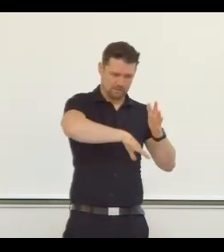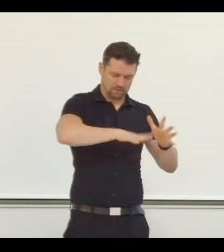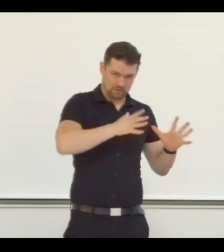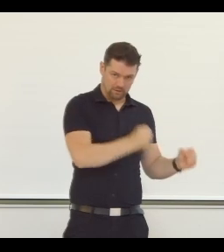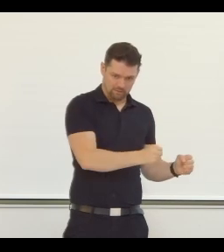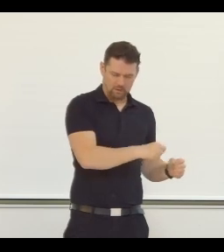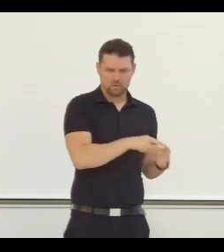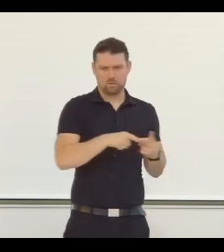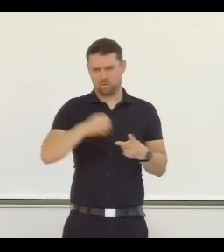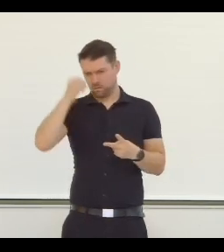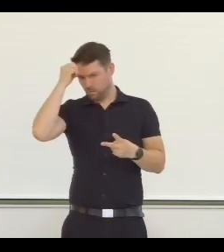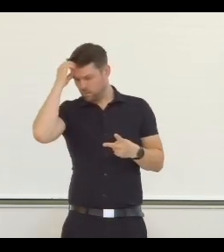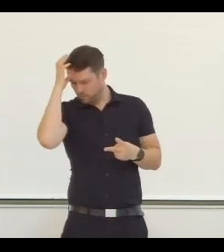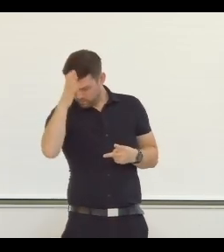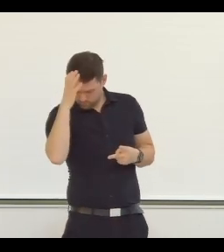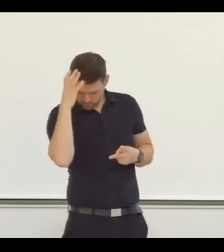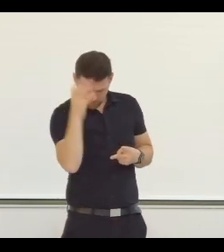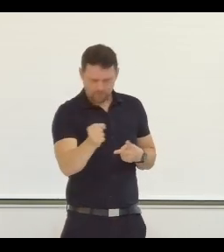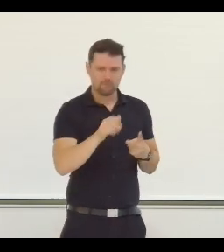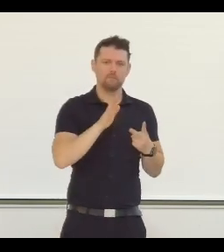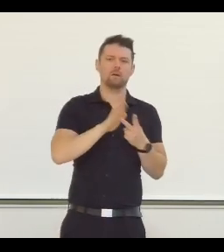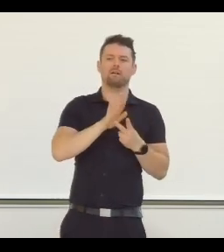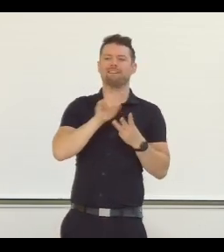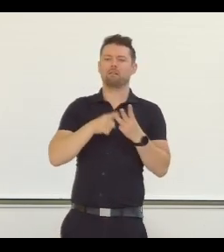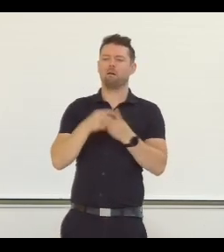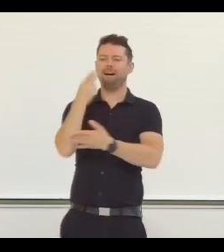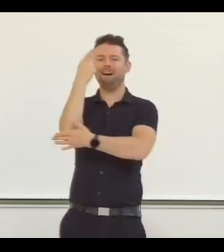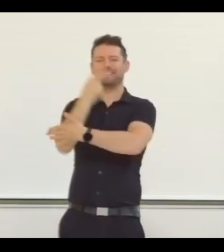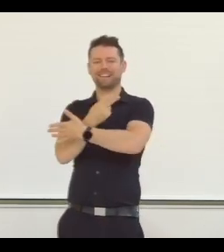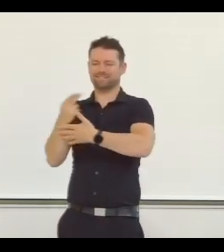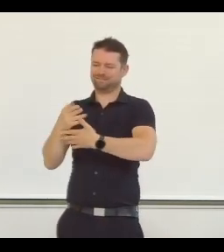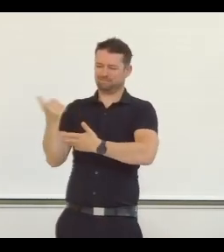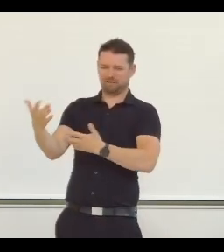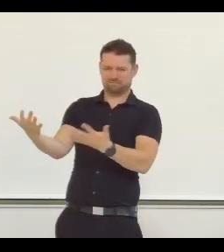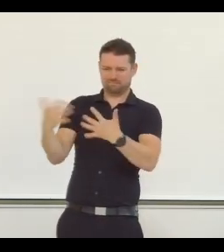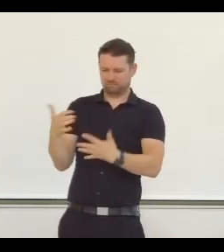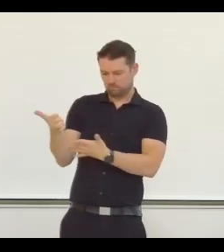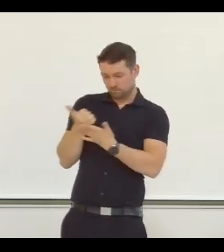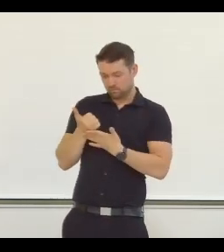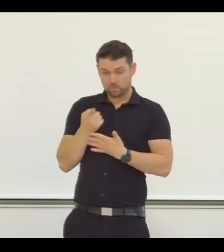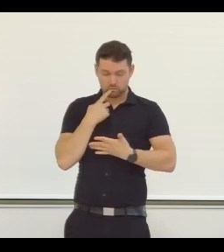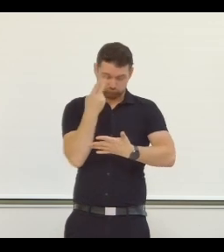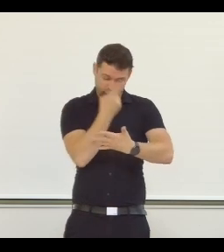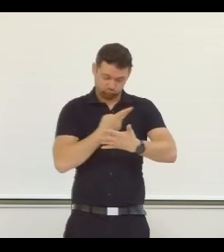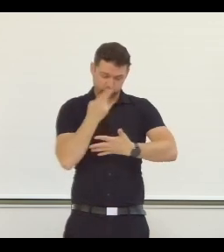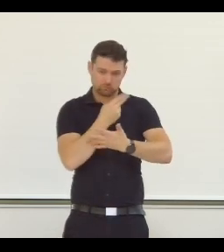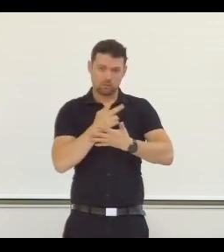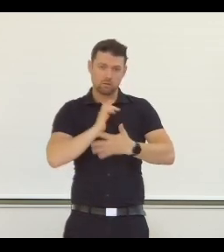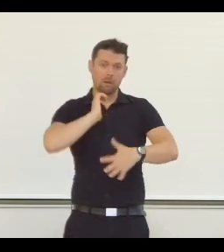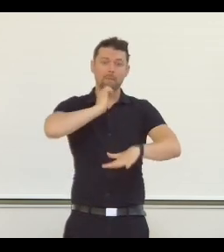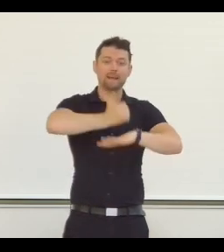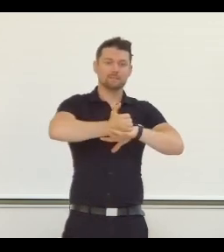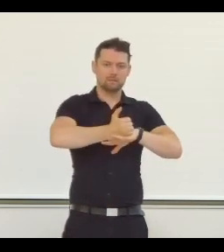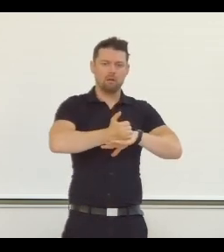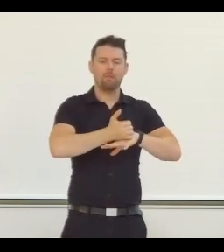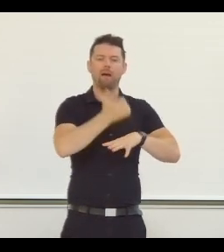engineering knowledge, and Leszek and some other architects helped us design a base that met